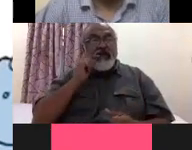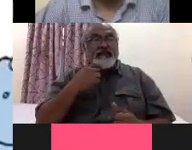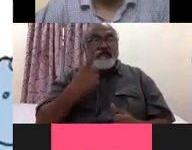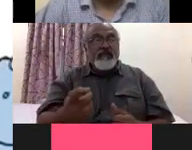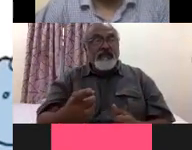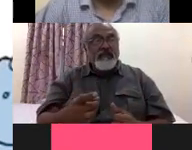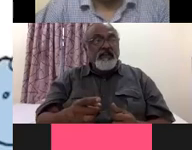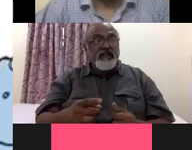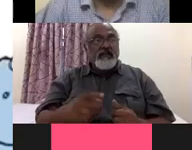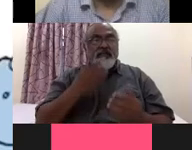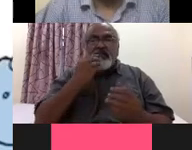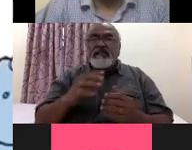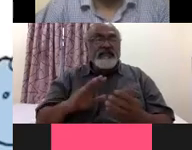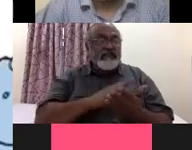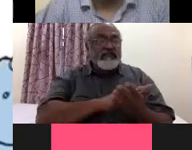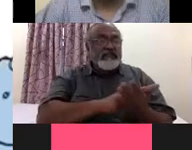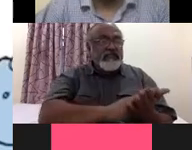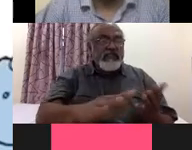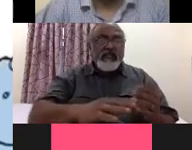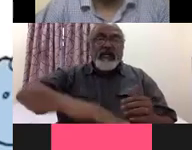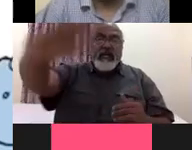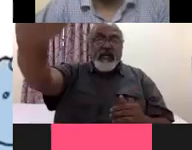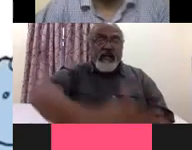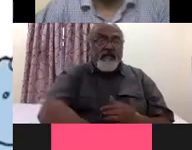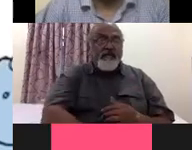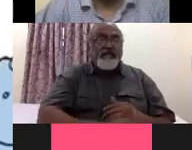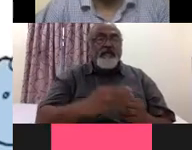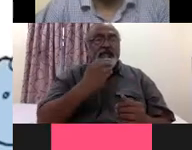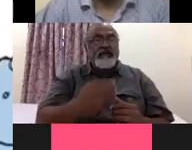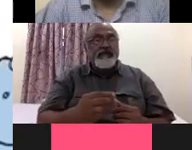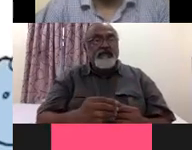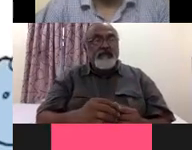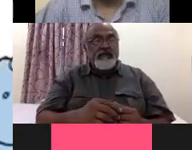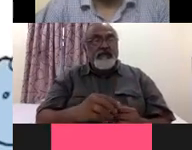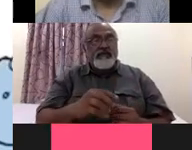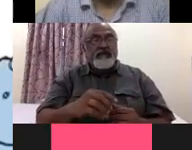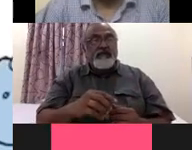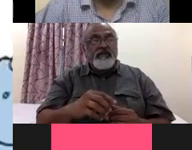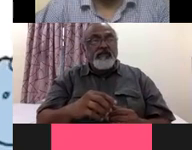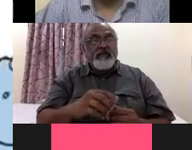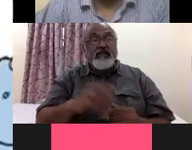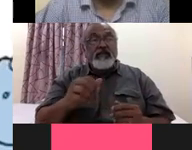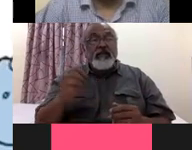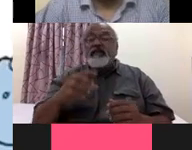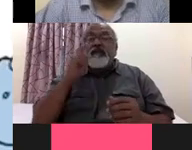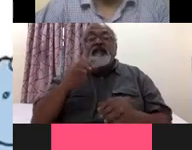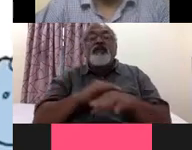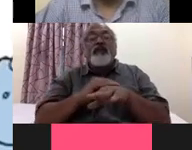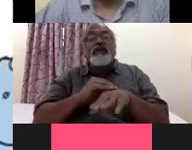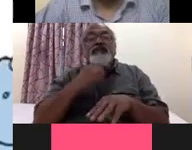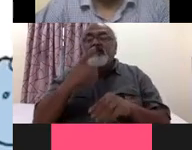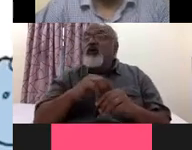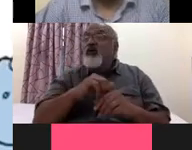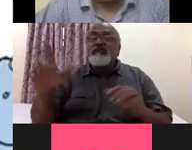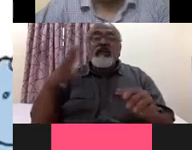says, the attendant, can you shovel the ramp, please? And everybody else says, The attendant says, all the other